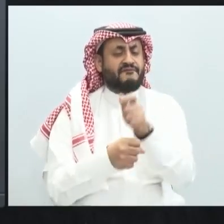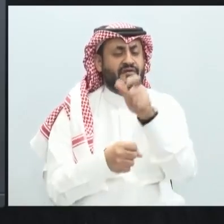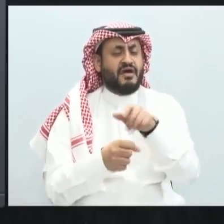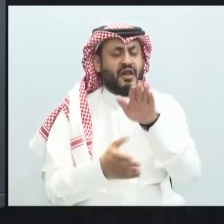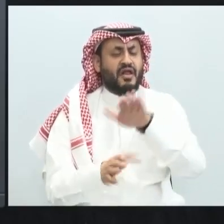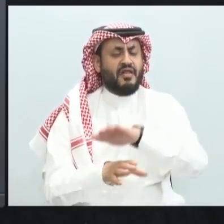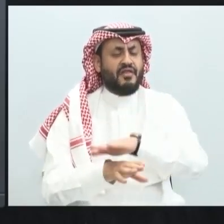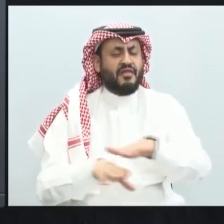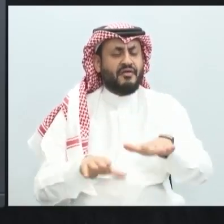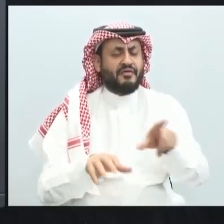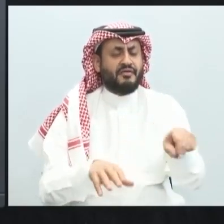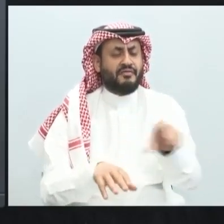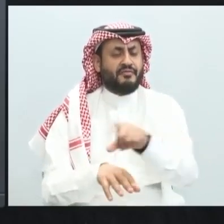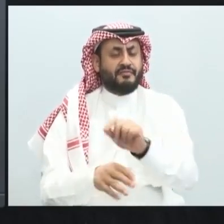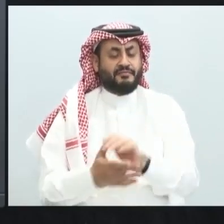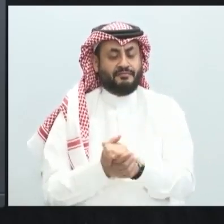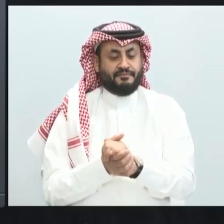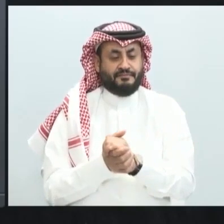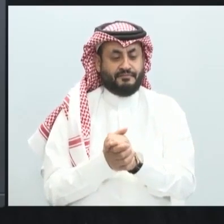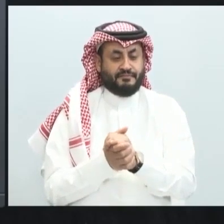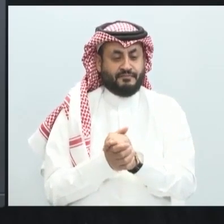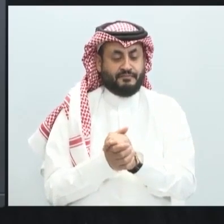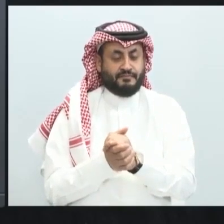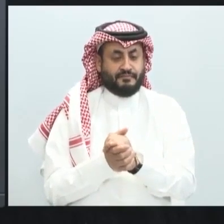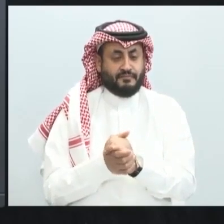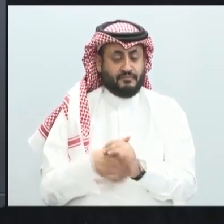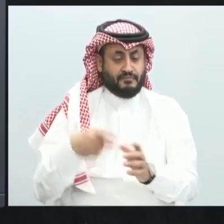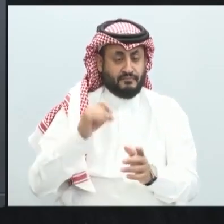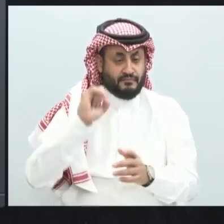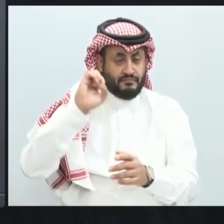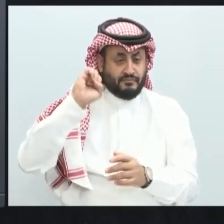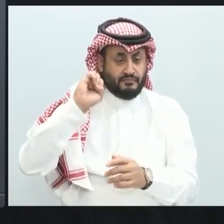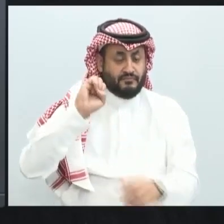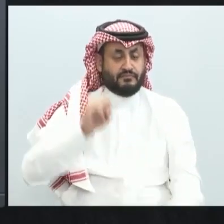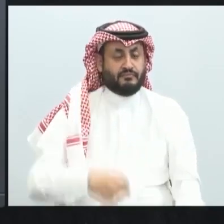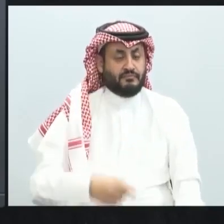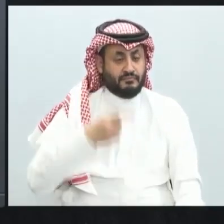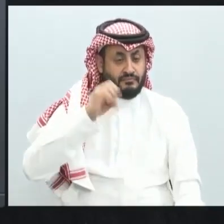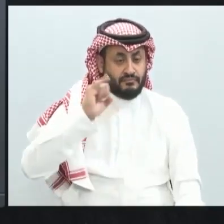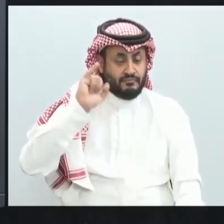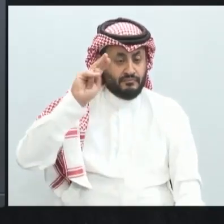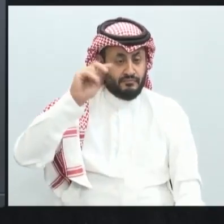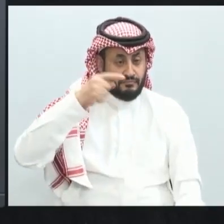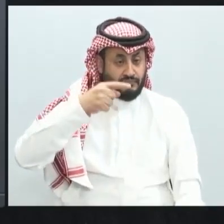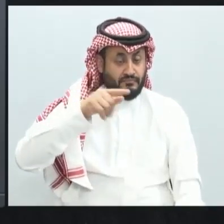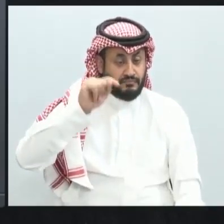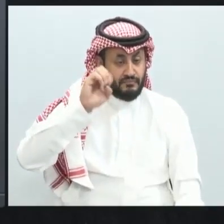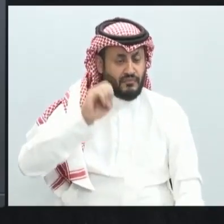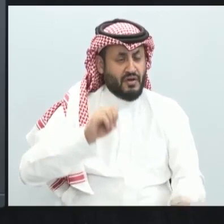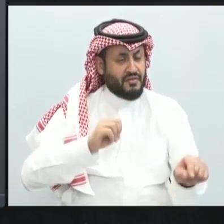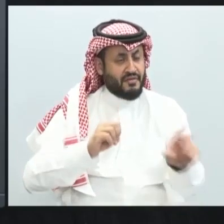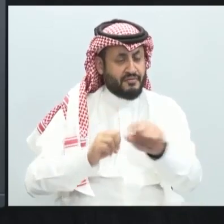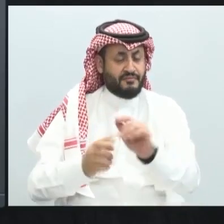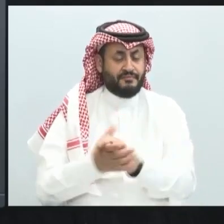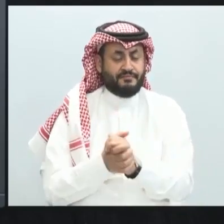visit. He is going to visit. She is going to visit. We are